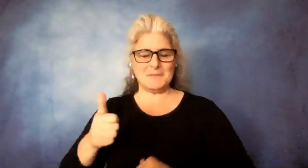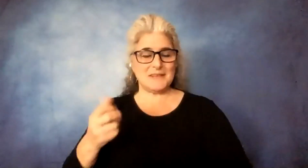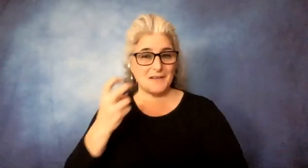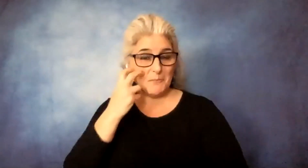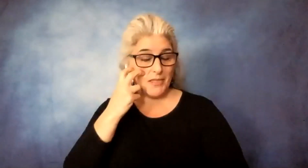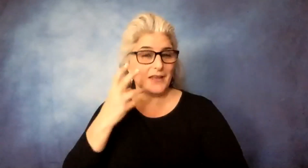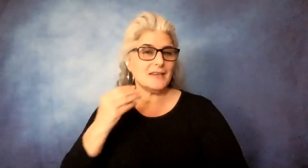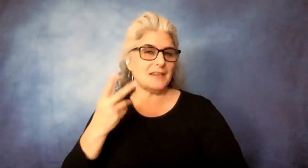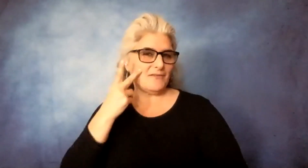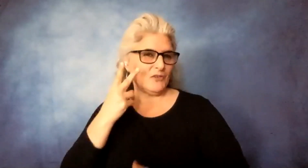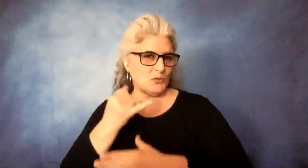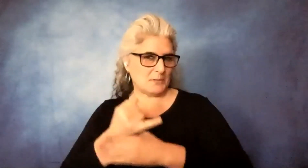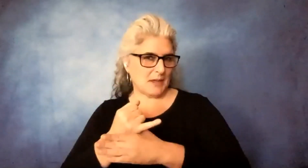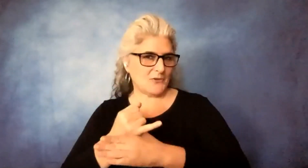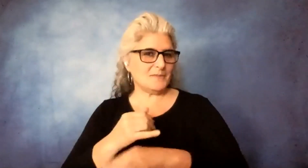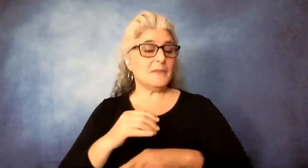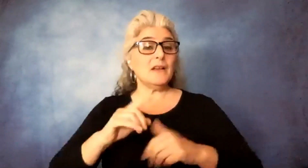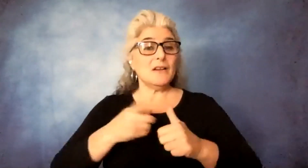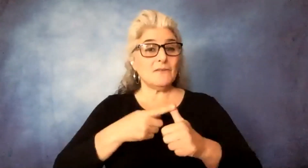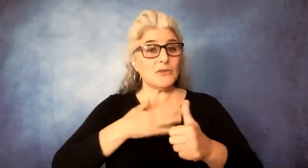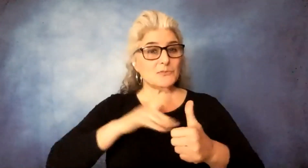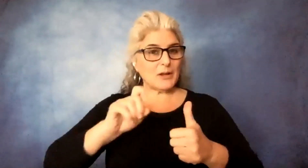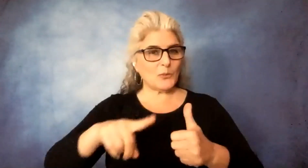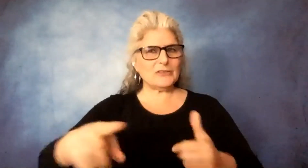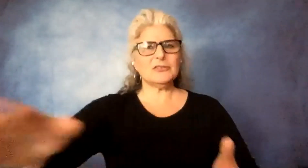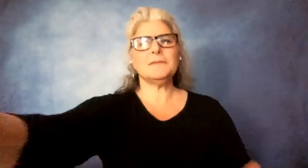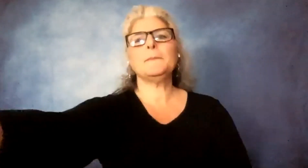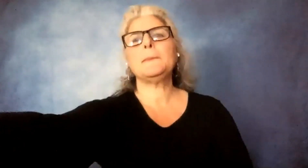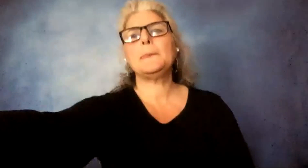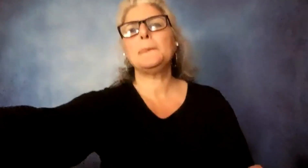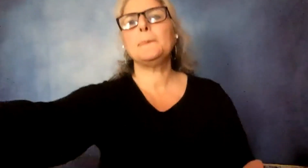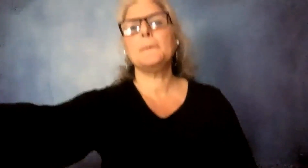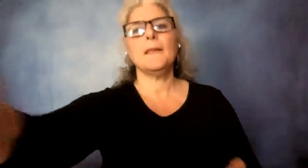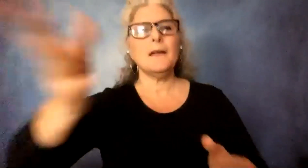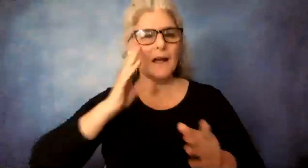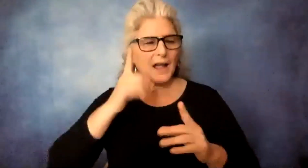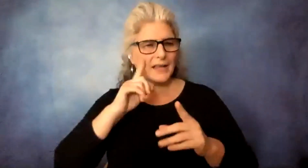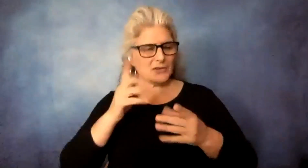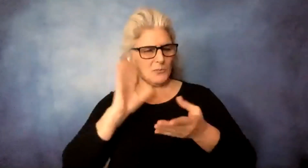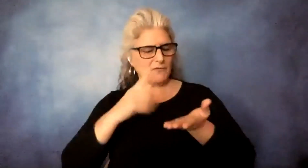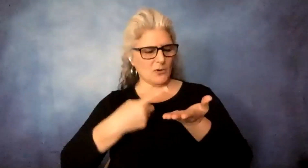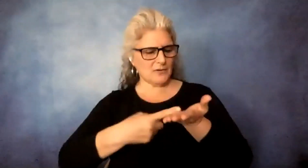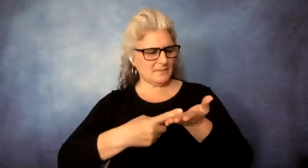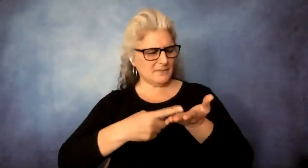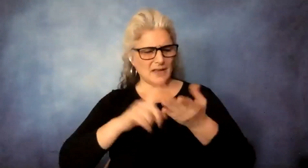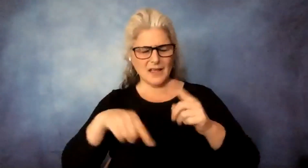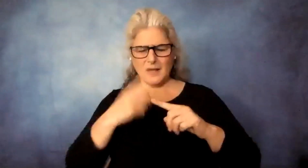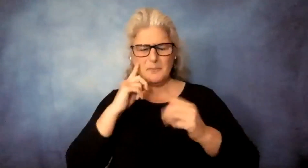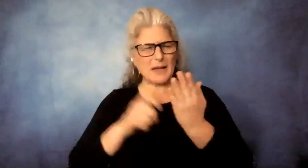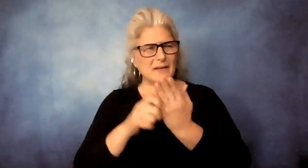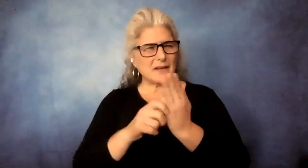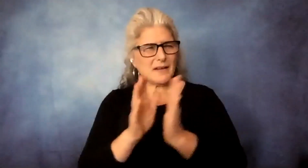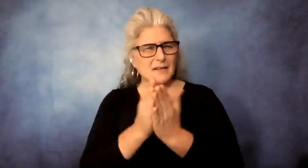visually impaired. First, my question is, I know you mentioned about some kind of, I don't know, pamphlet or